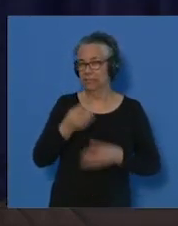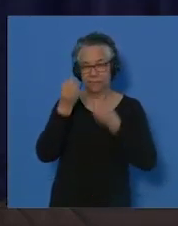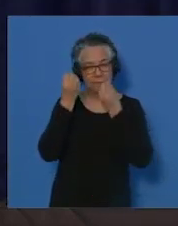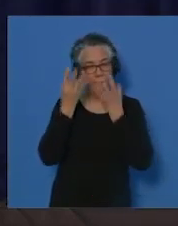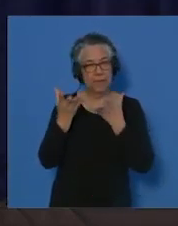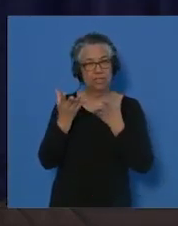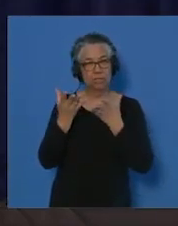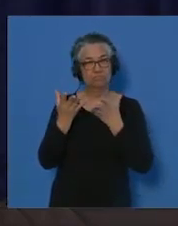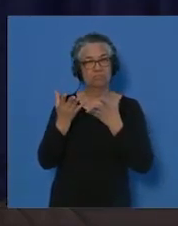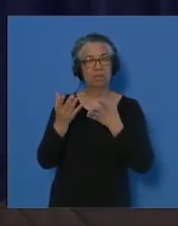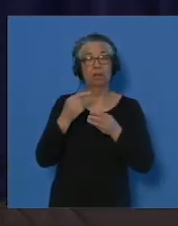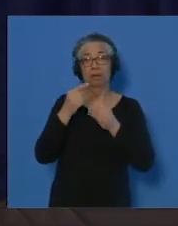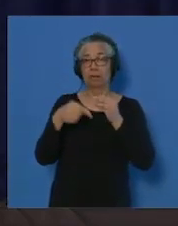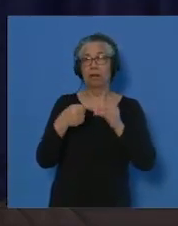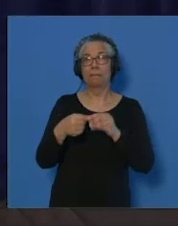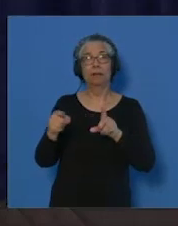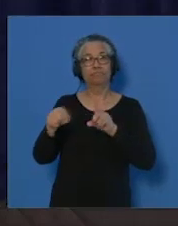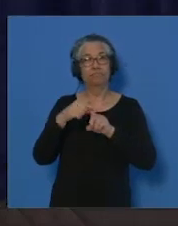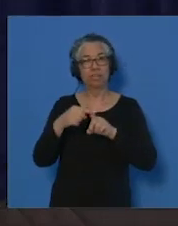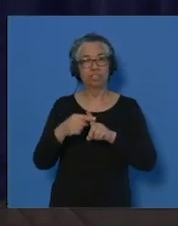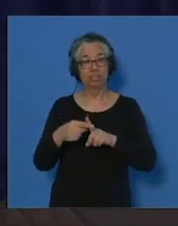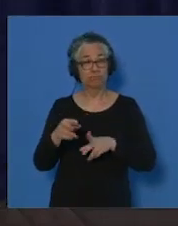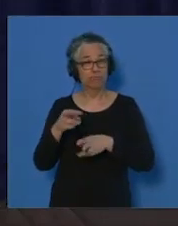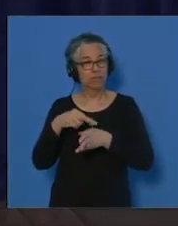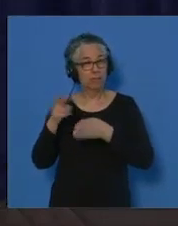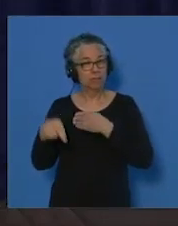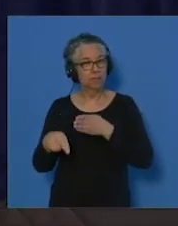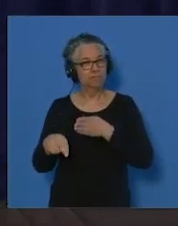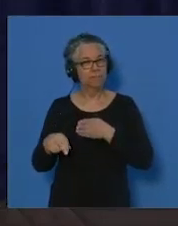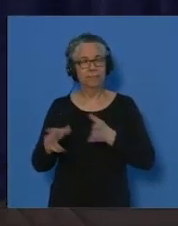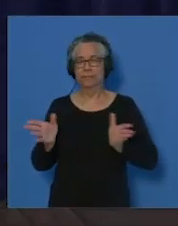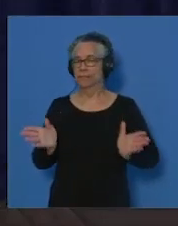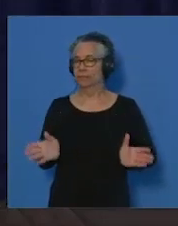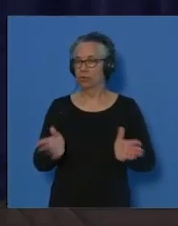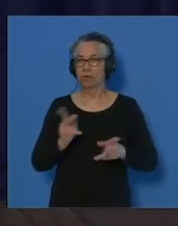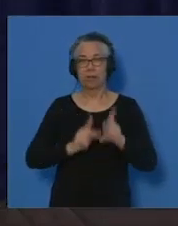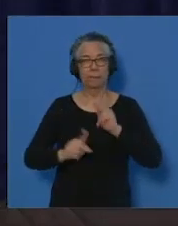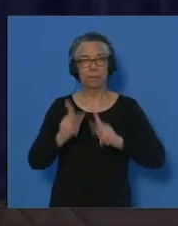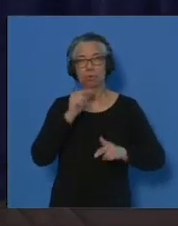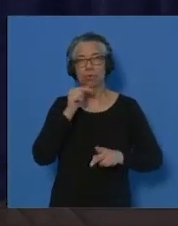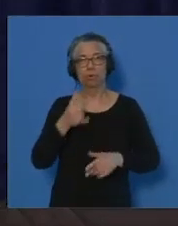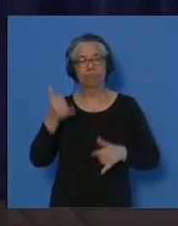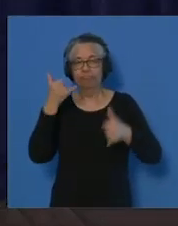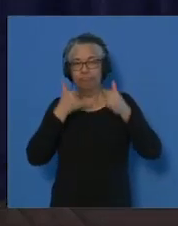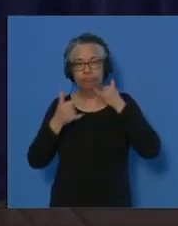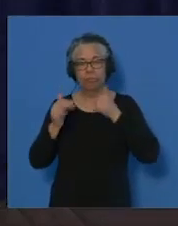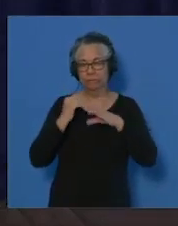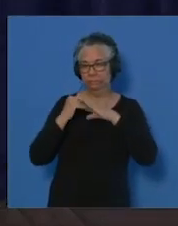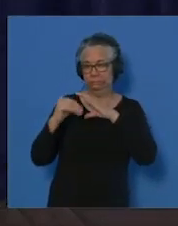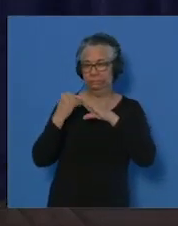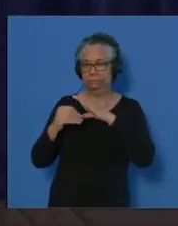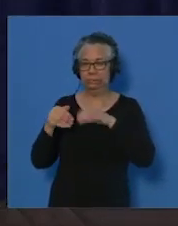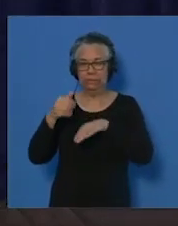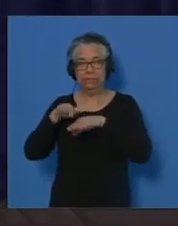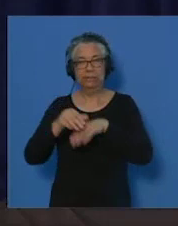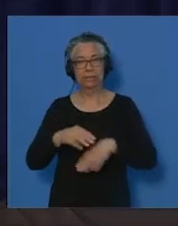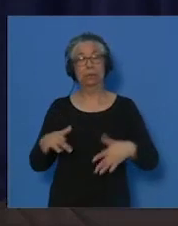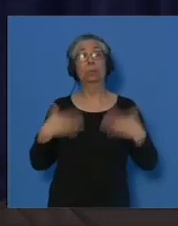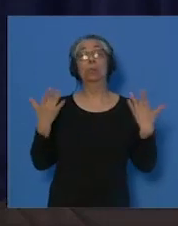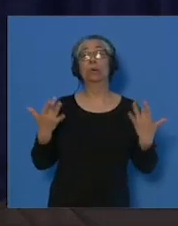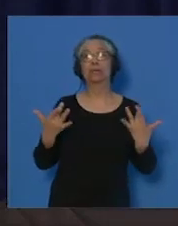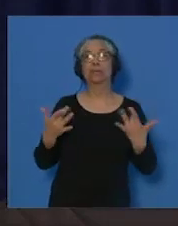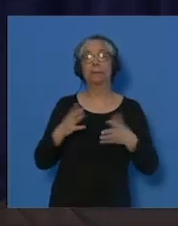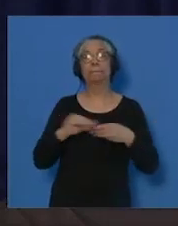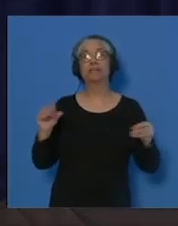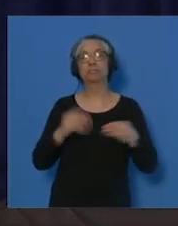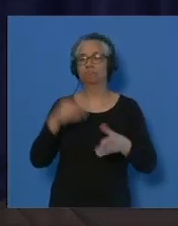information around positive results, I urge those persons phoning, emailing, and sending WhatsApp messages to stop